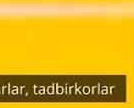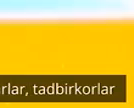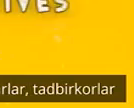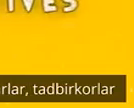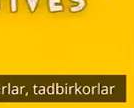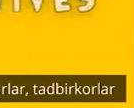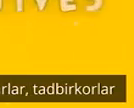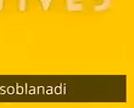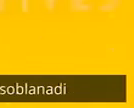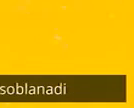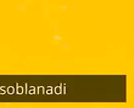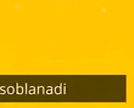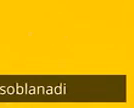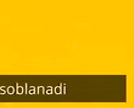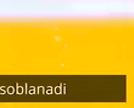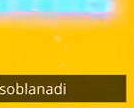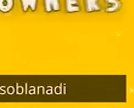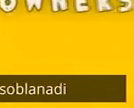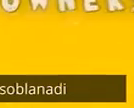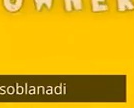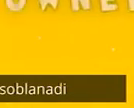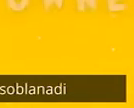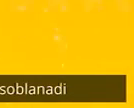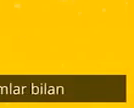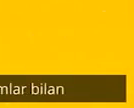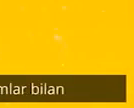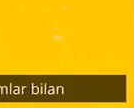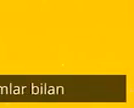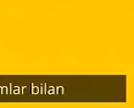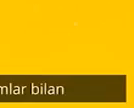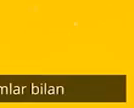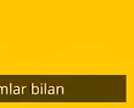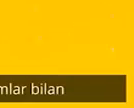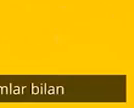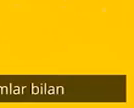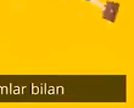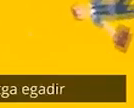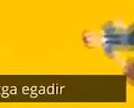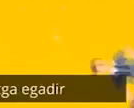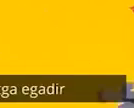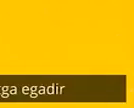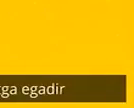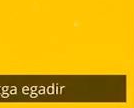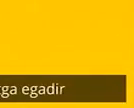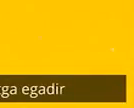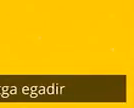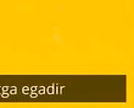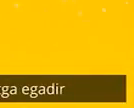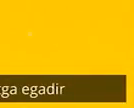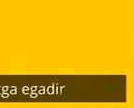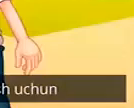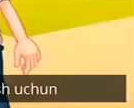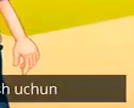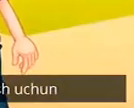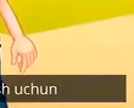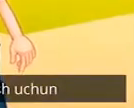job searching, executives, entrepreneurs, and business owners. Networking is a very important skill that you can develop to achieve